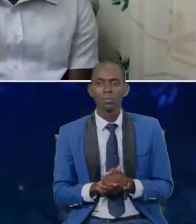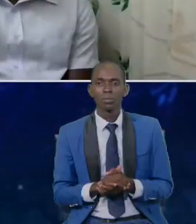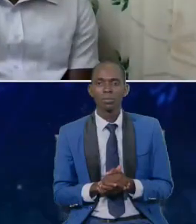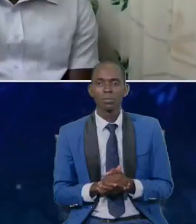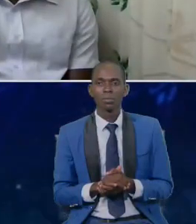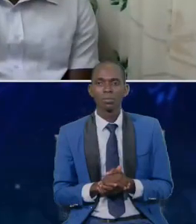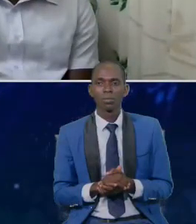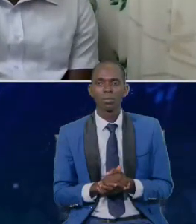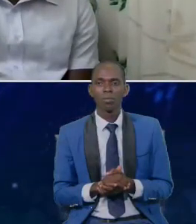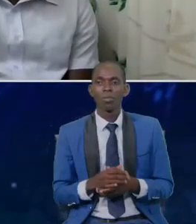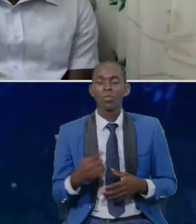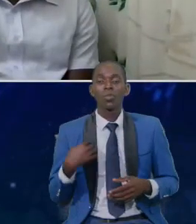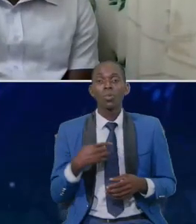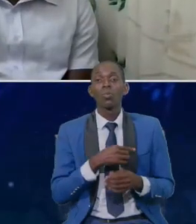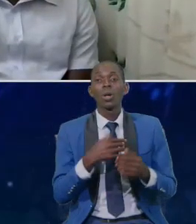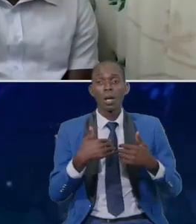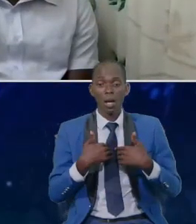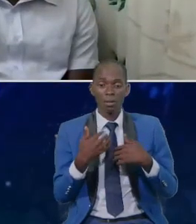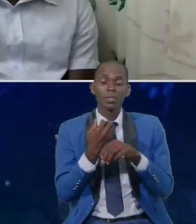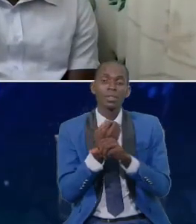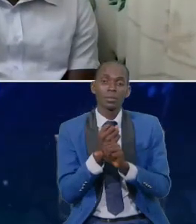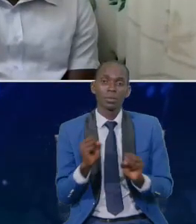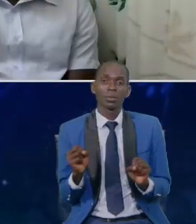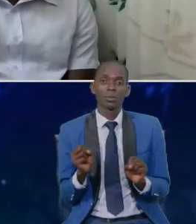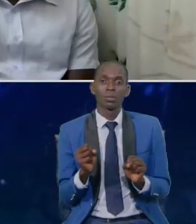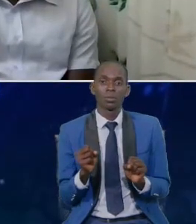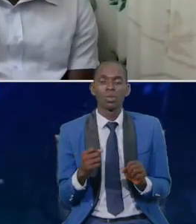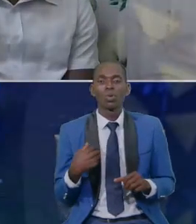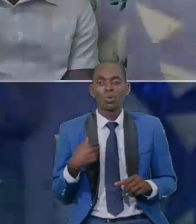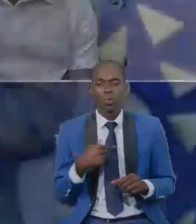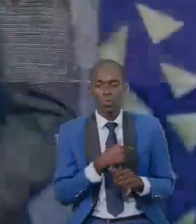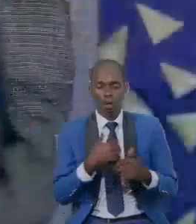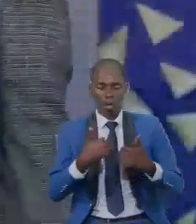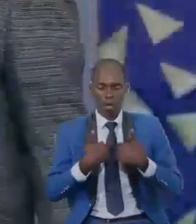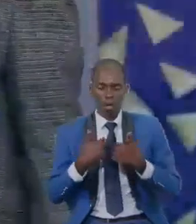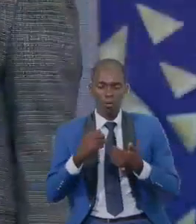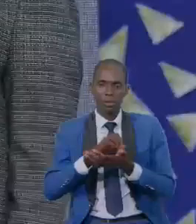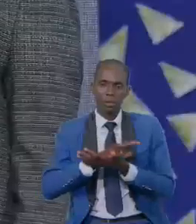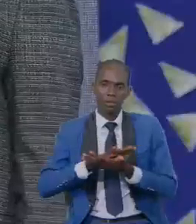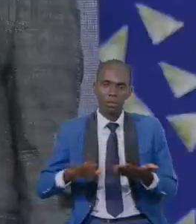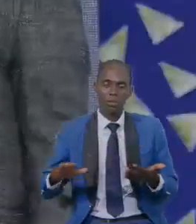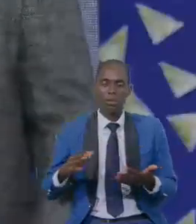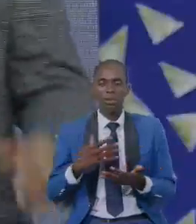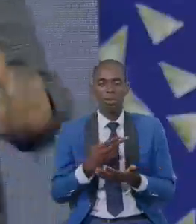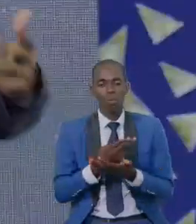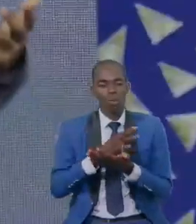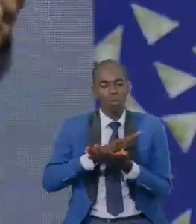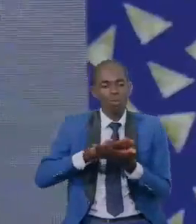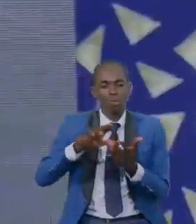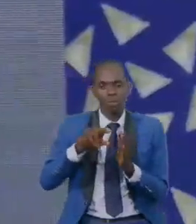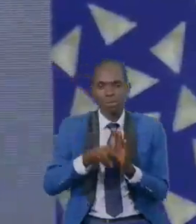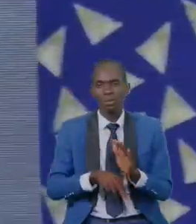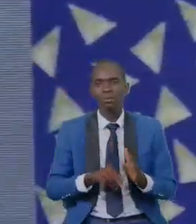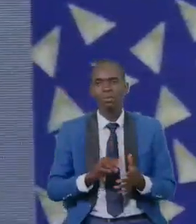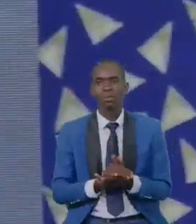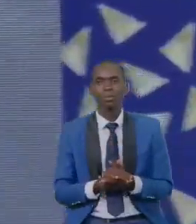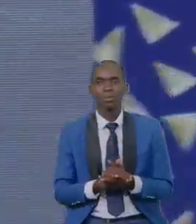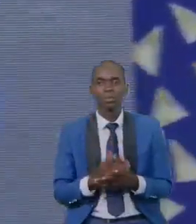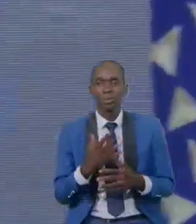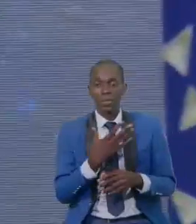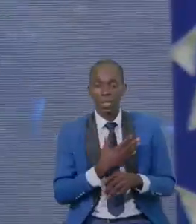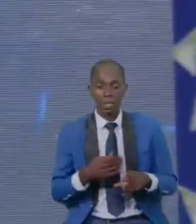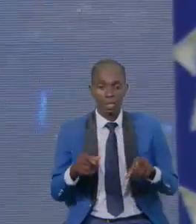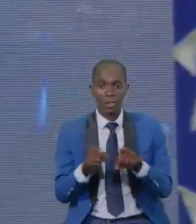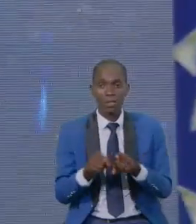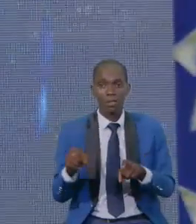We have salvation, we have sanctification, holiness. And as we